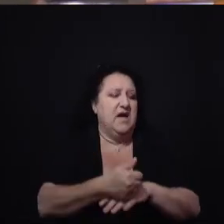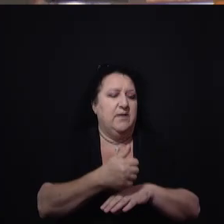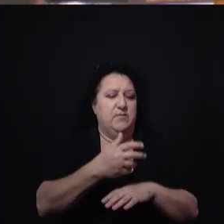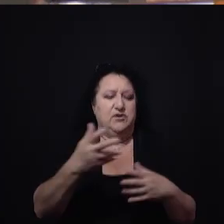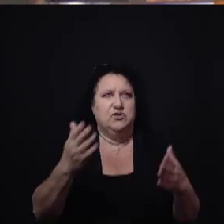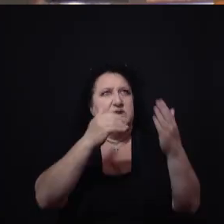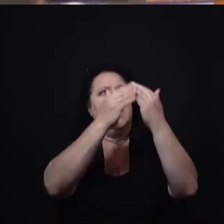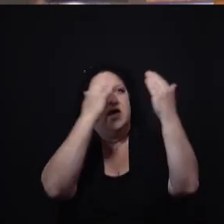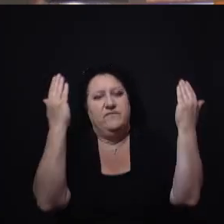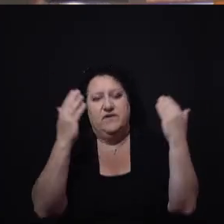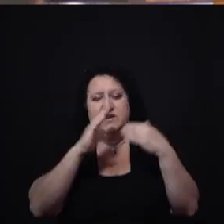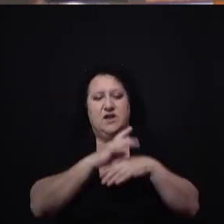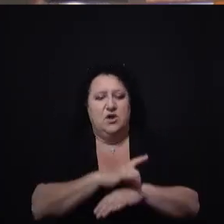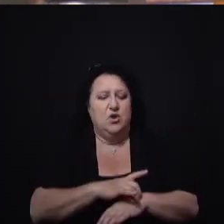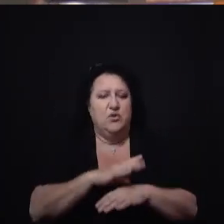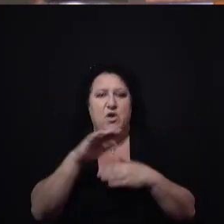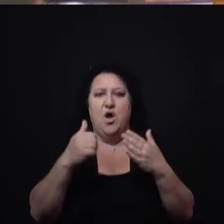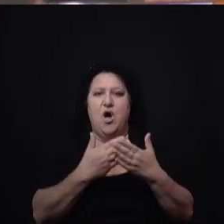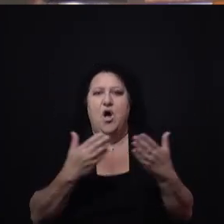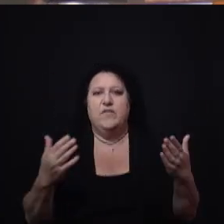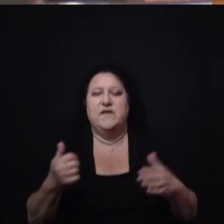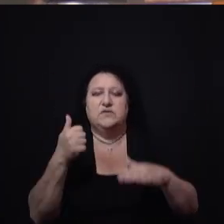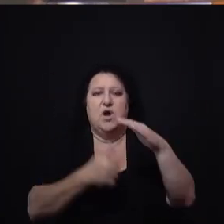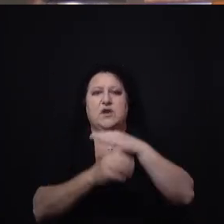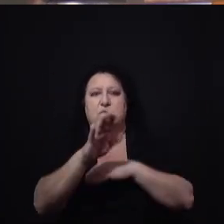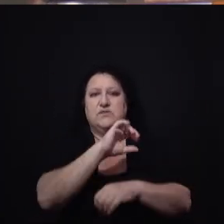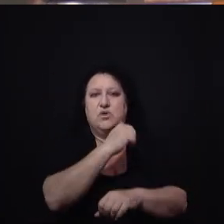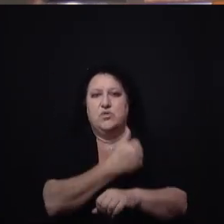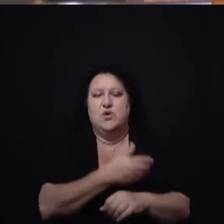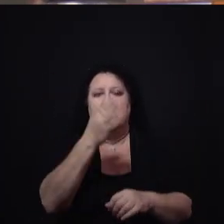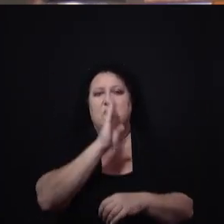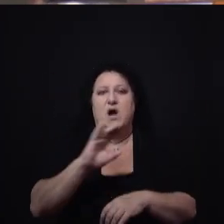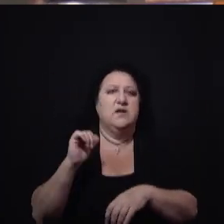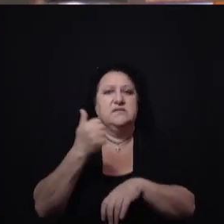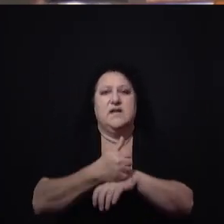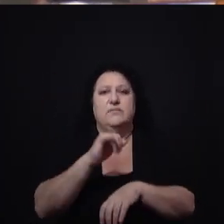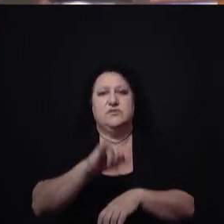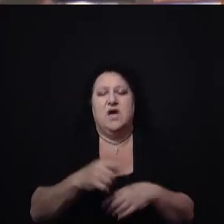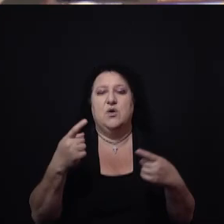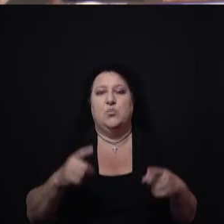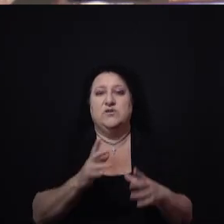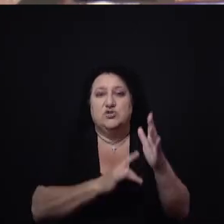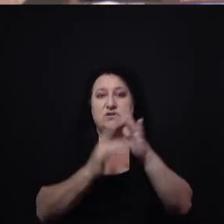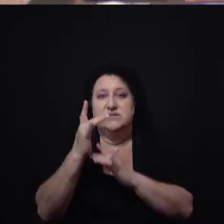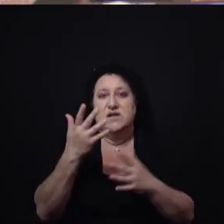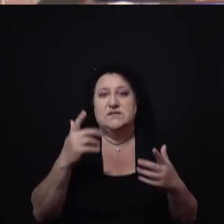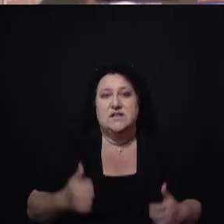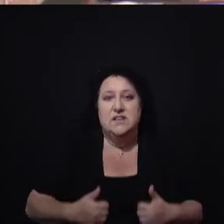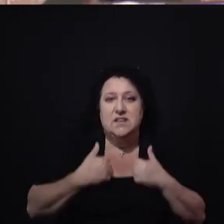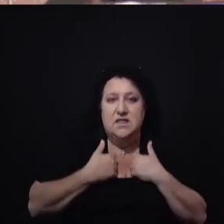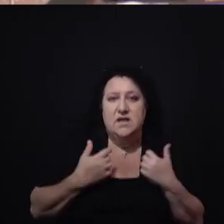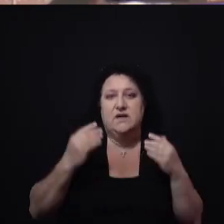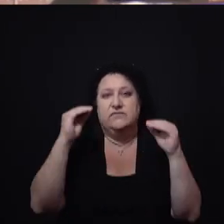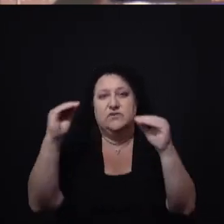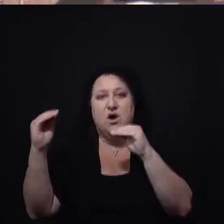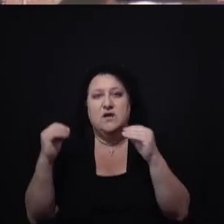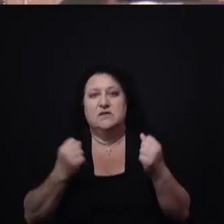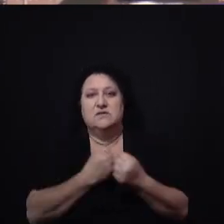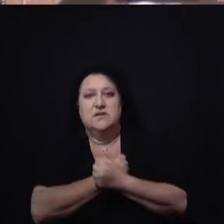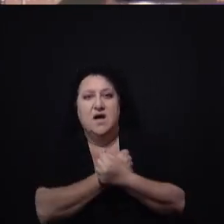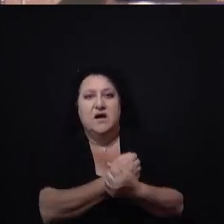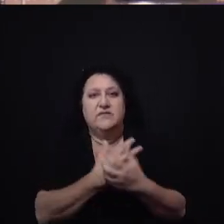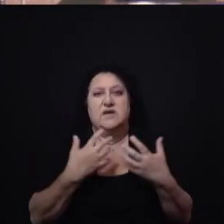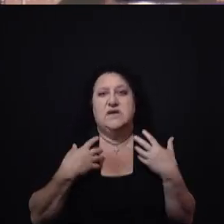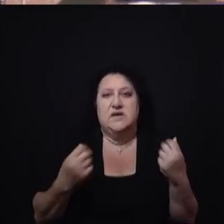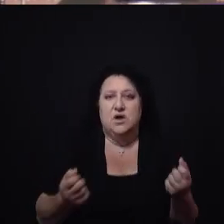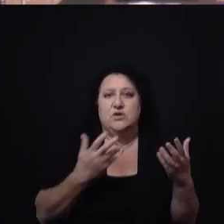of Christ at the right time. That is what God began when Jesus lived and taught and loved and healed and forgave.